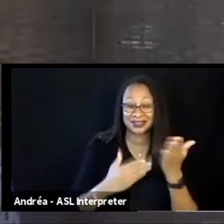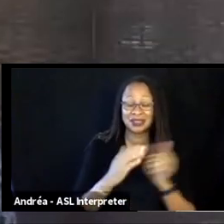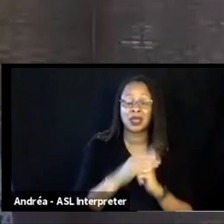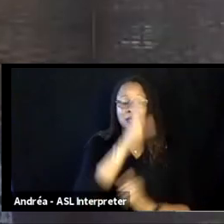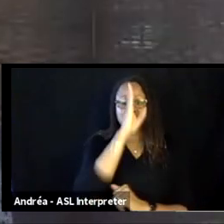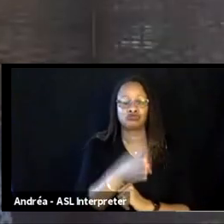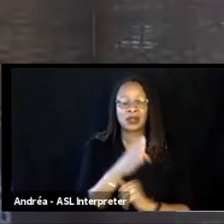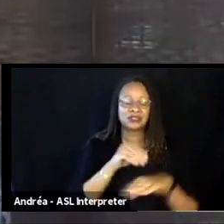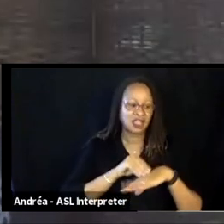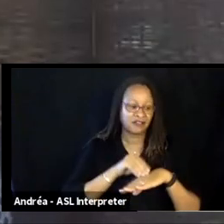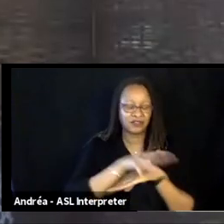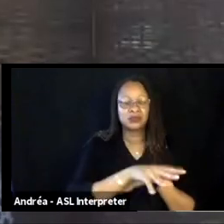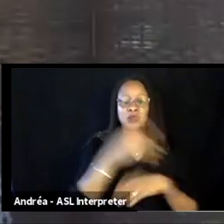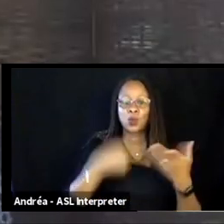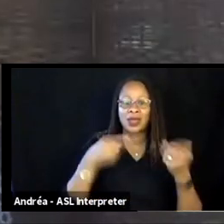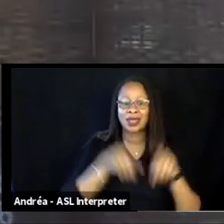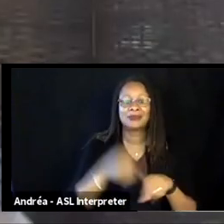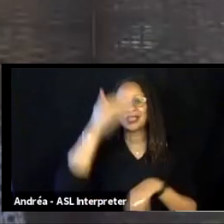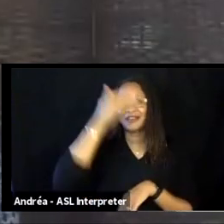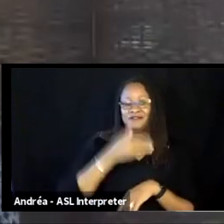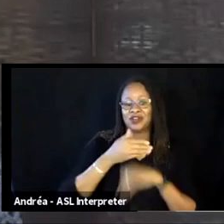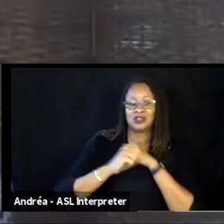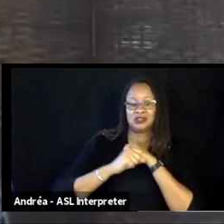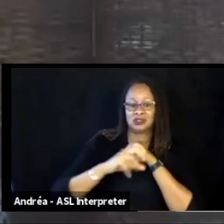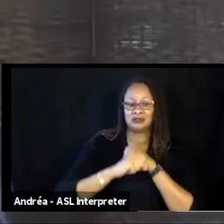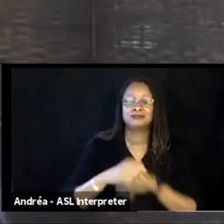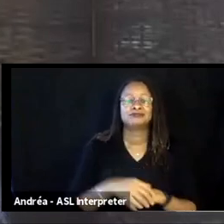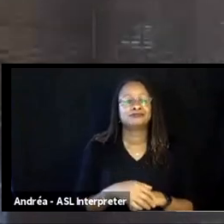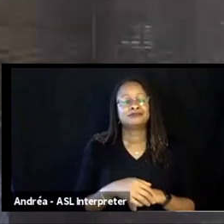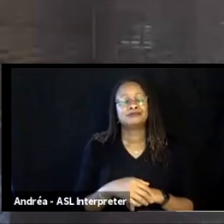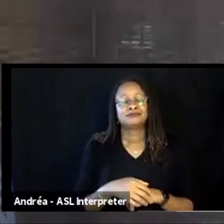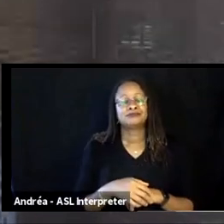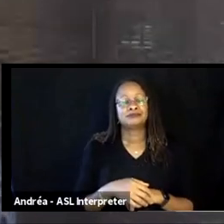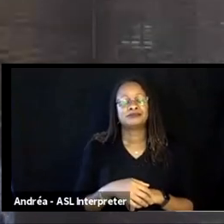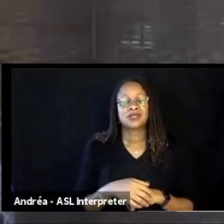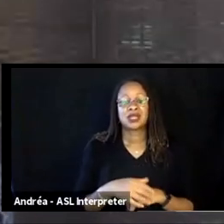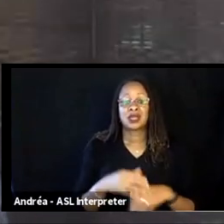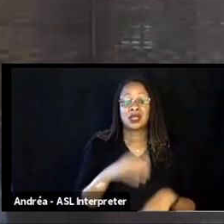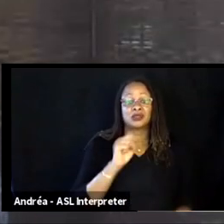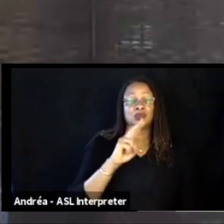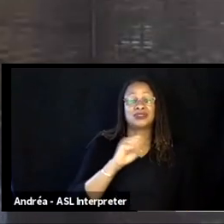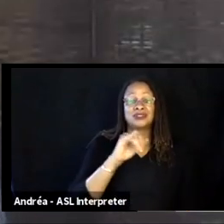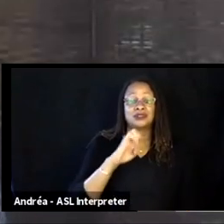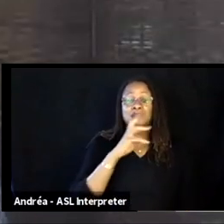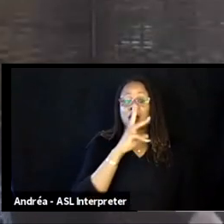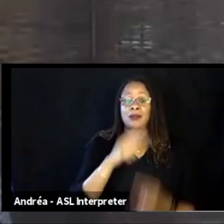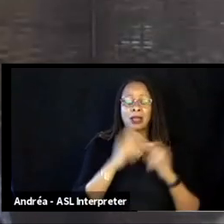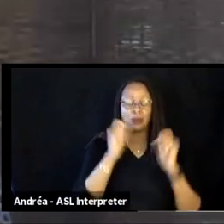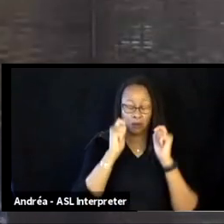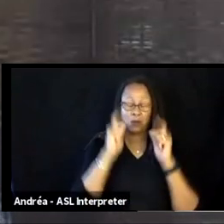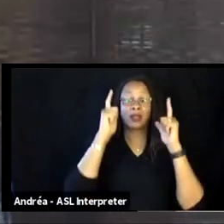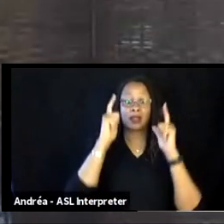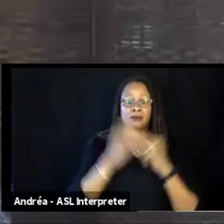directly influences what happens on screen. So Susie was talking about, you know, this wake up. It's one thing to